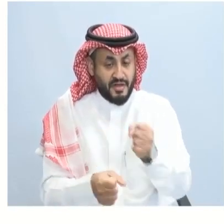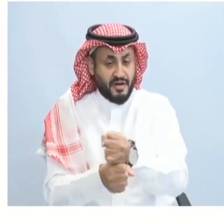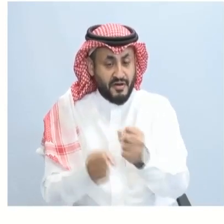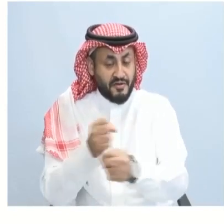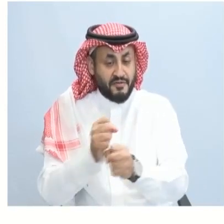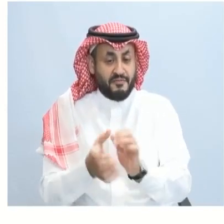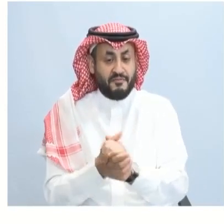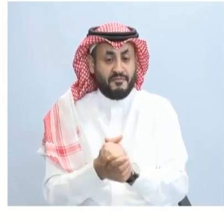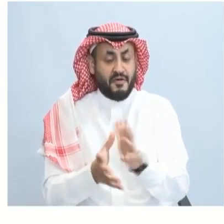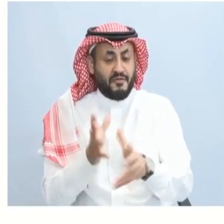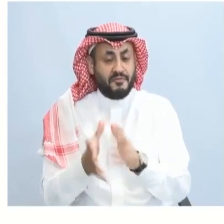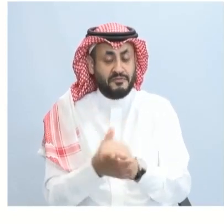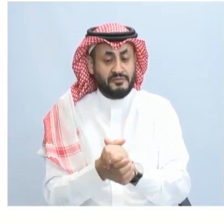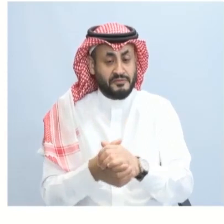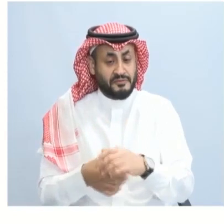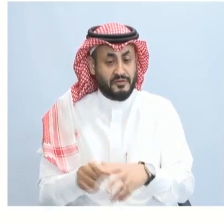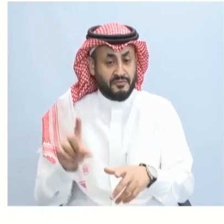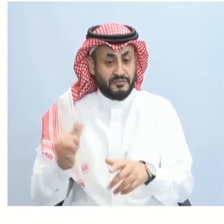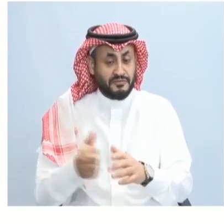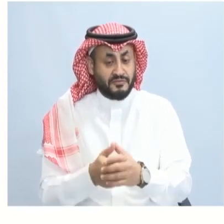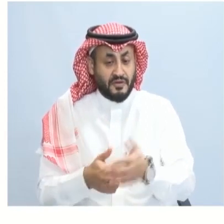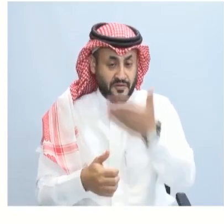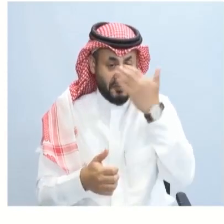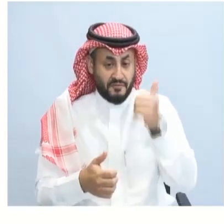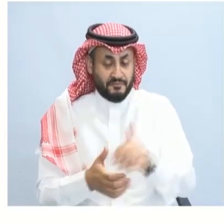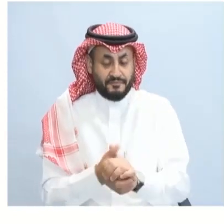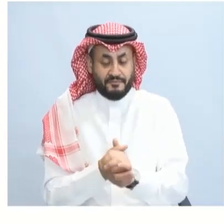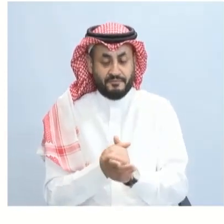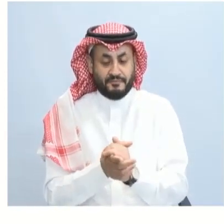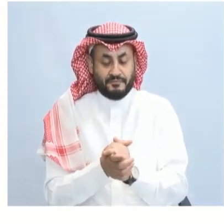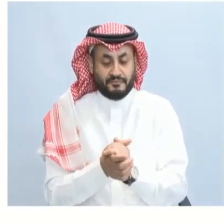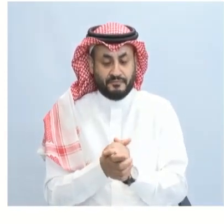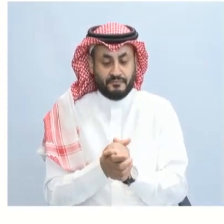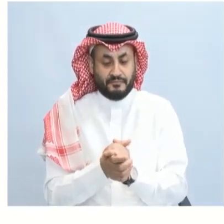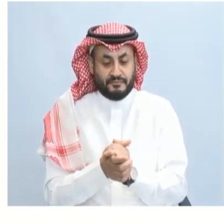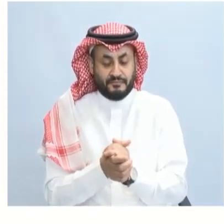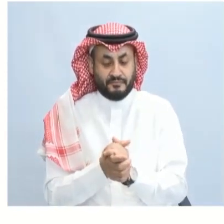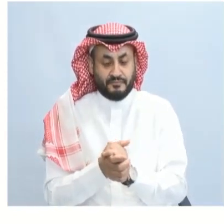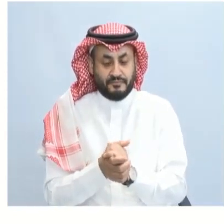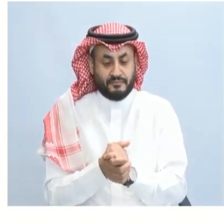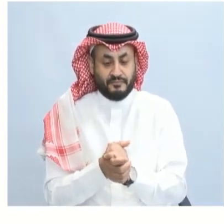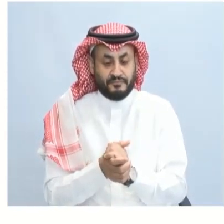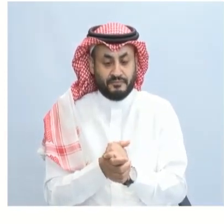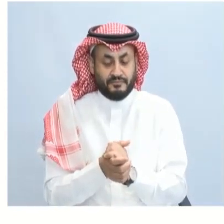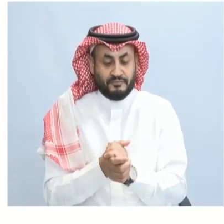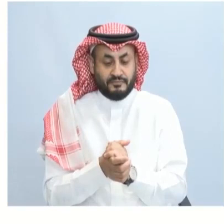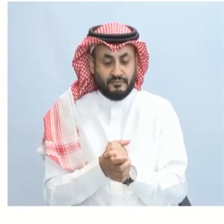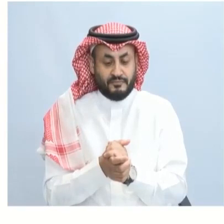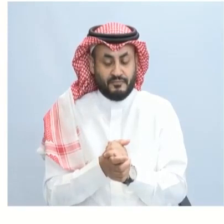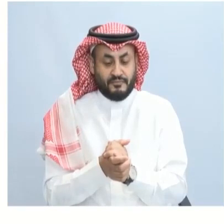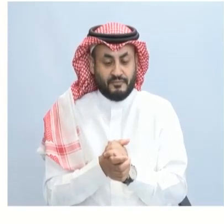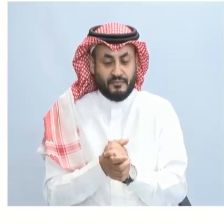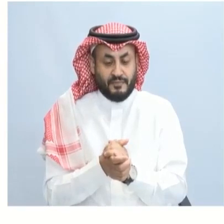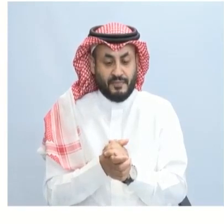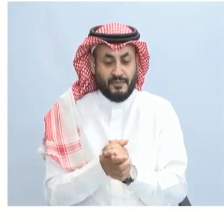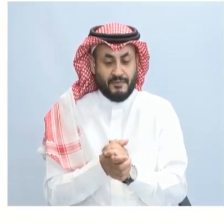structures and the vocabulary that you study and learn throughout our book, or even everyday language.